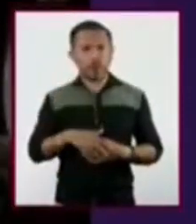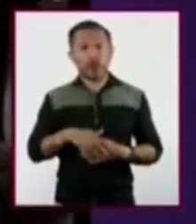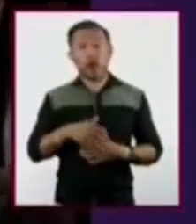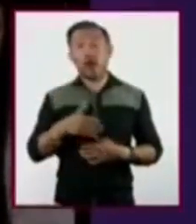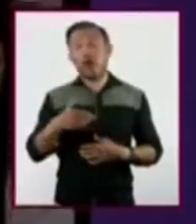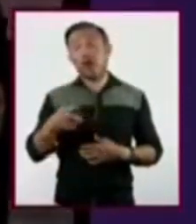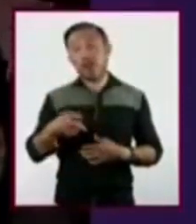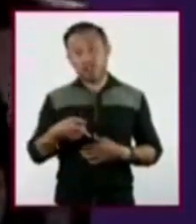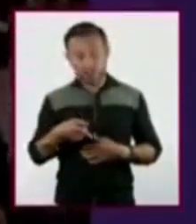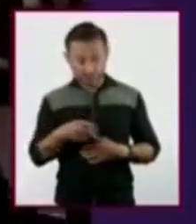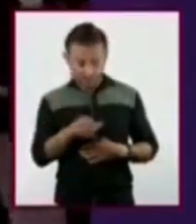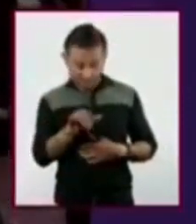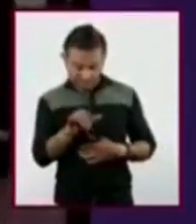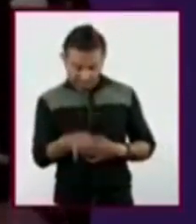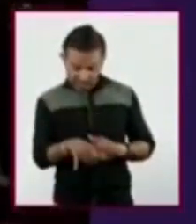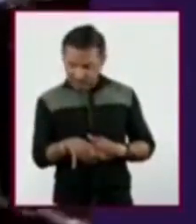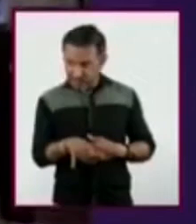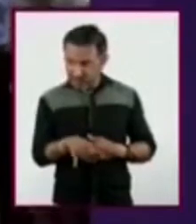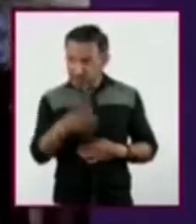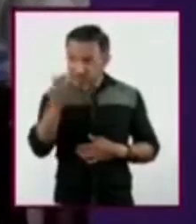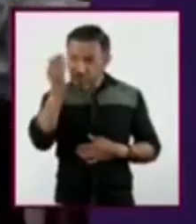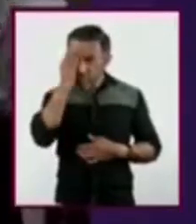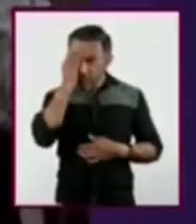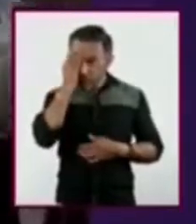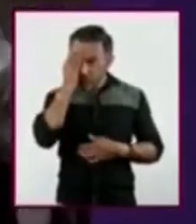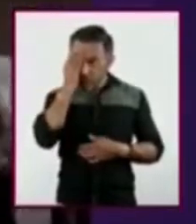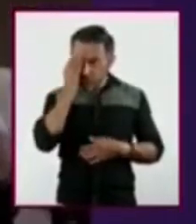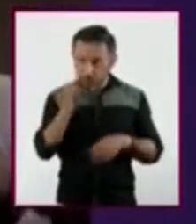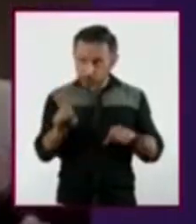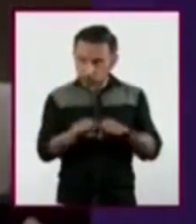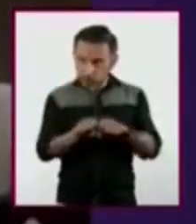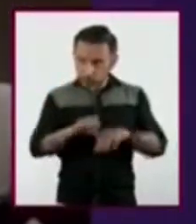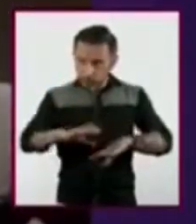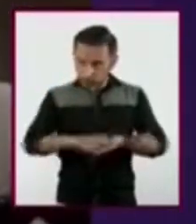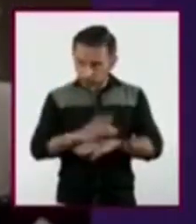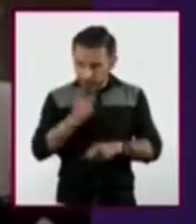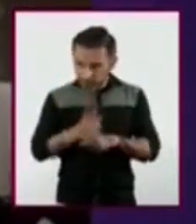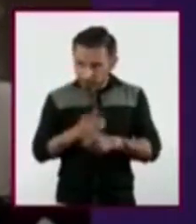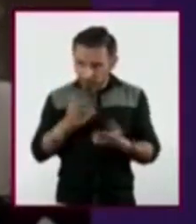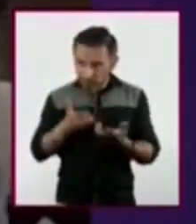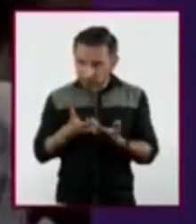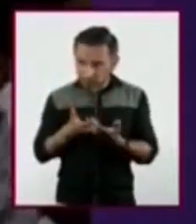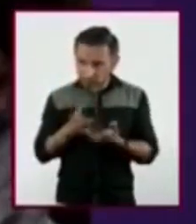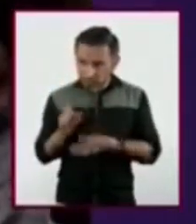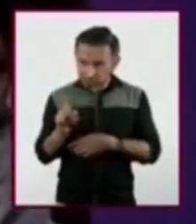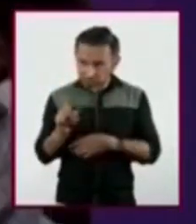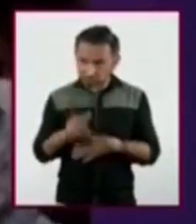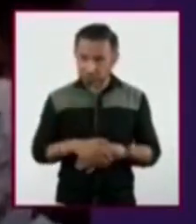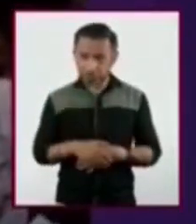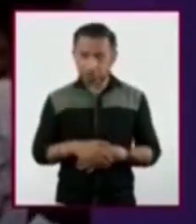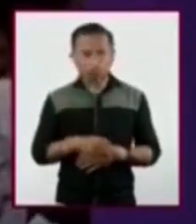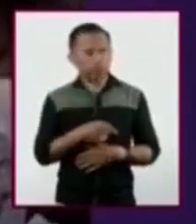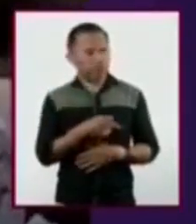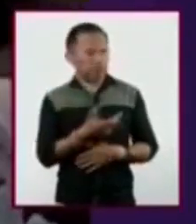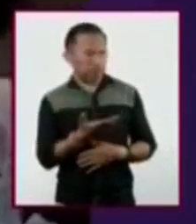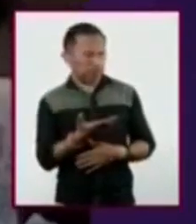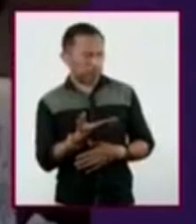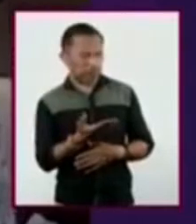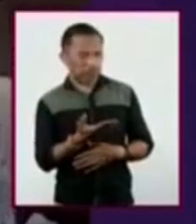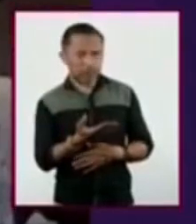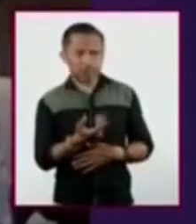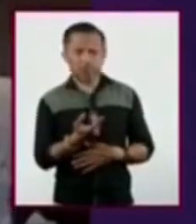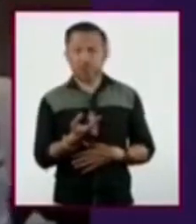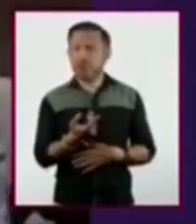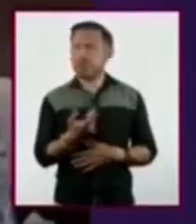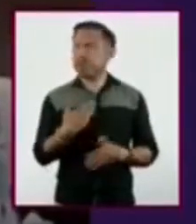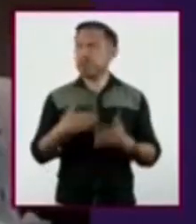You call these pirate boots? Oh, poor Dizzy. Well, I